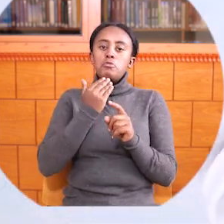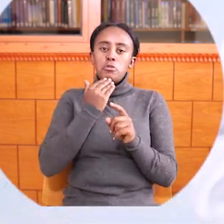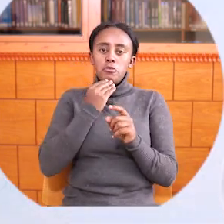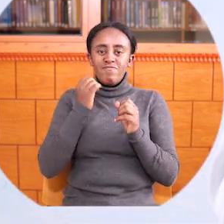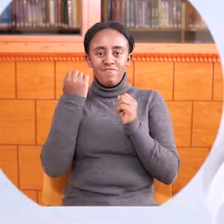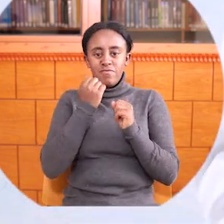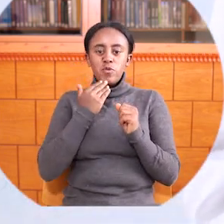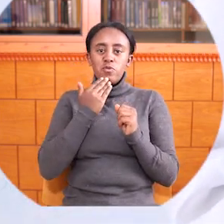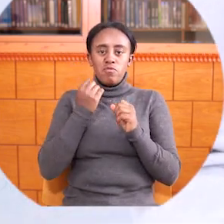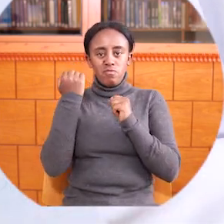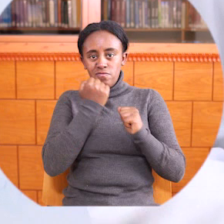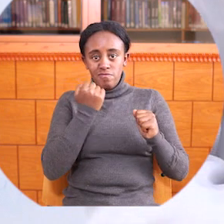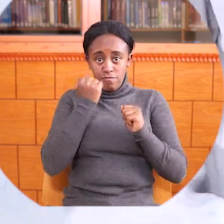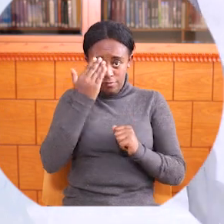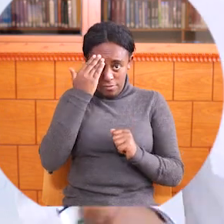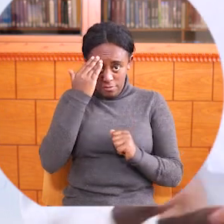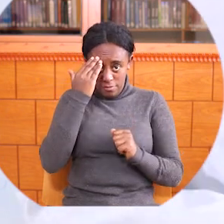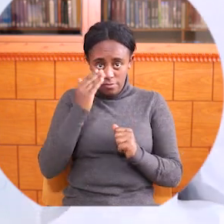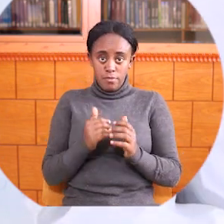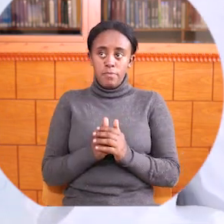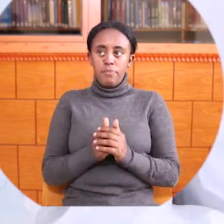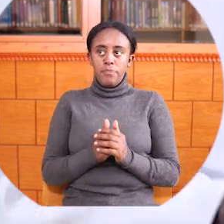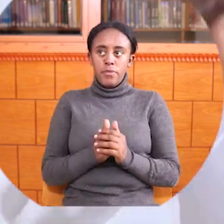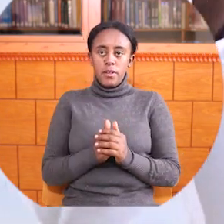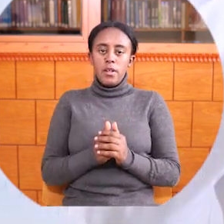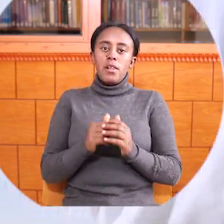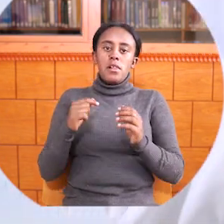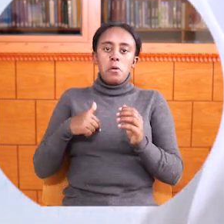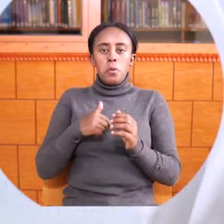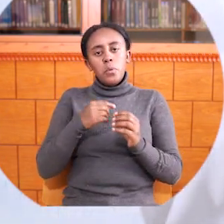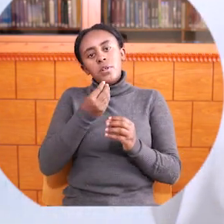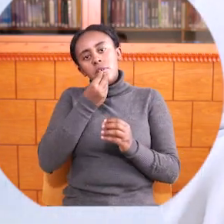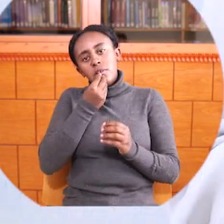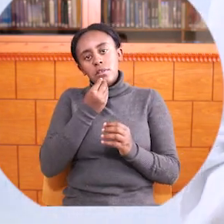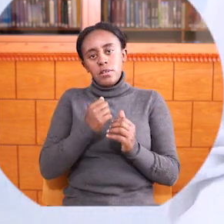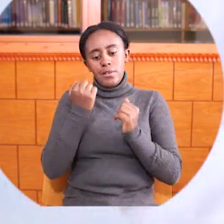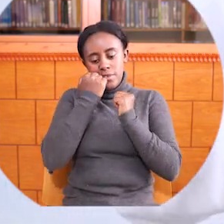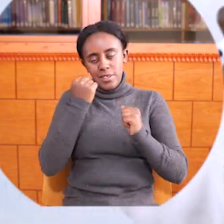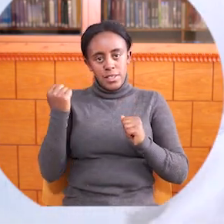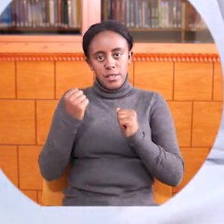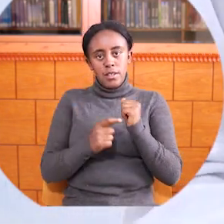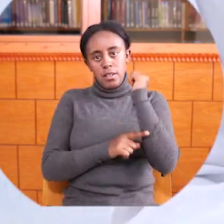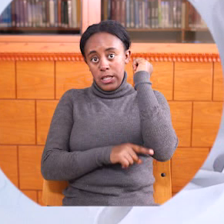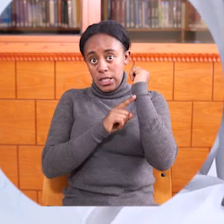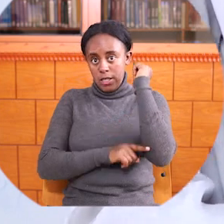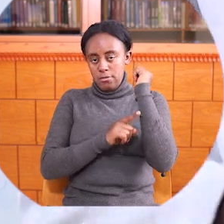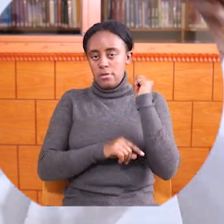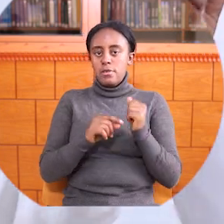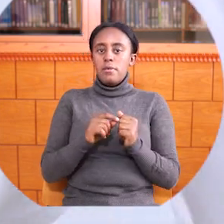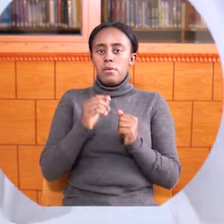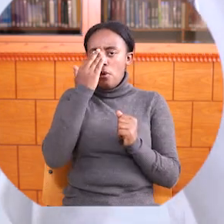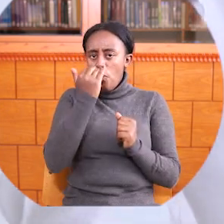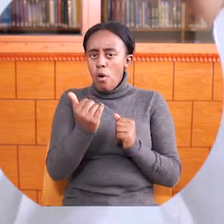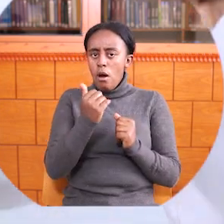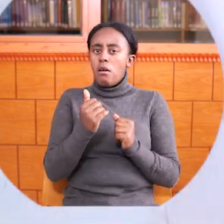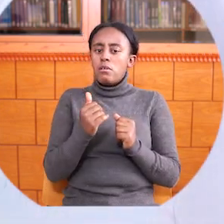sugarcane. Sugarcane is a edible plant. We eat sugarcane, it is a stem. Why not